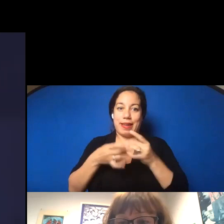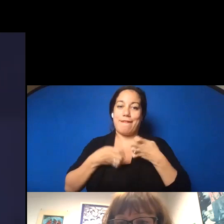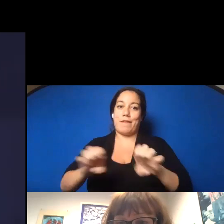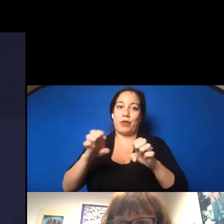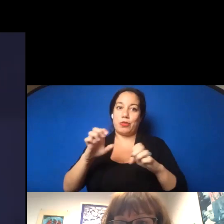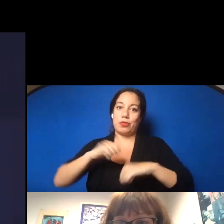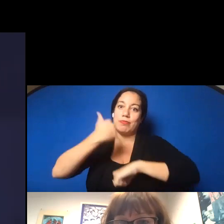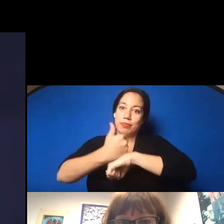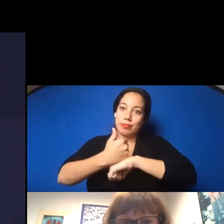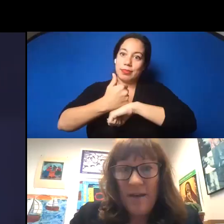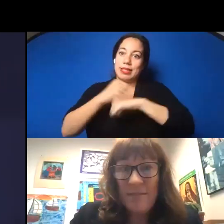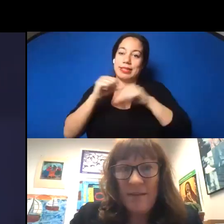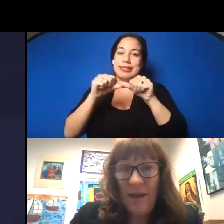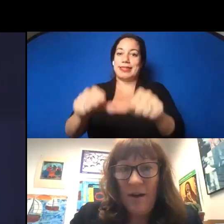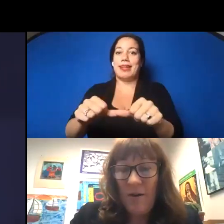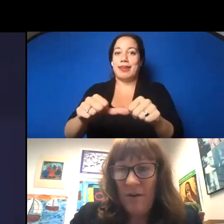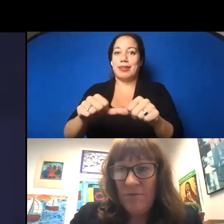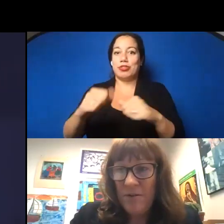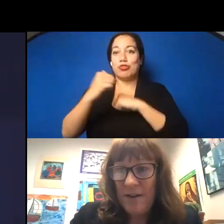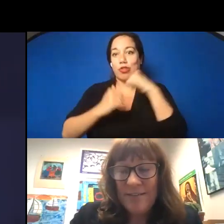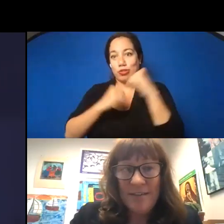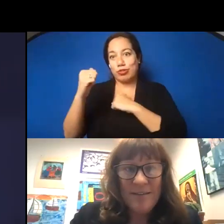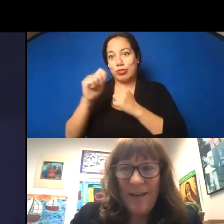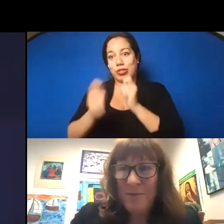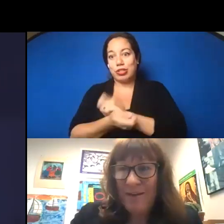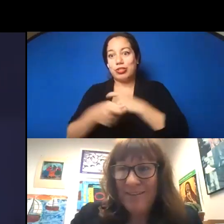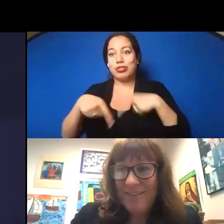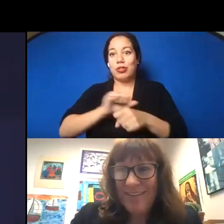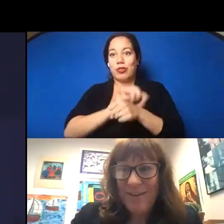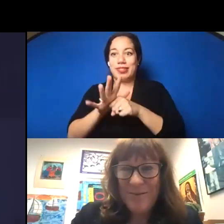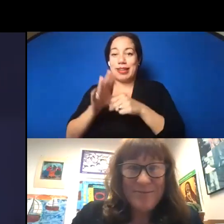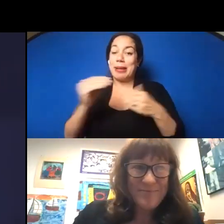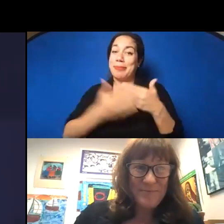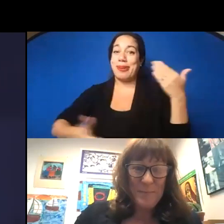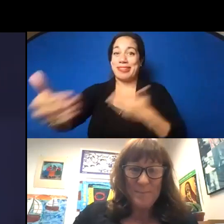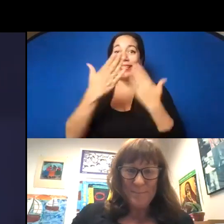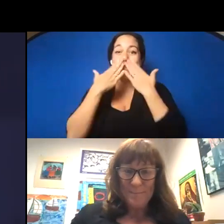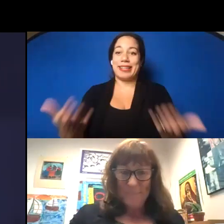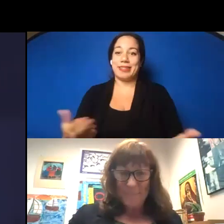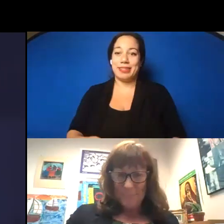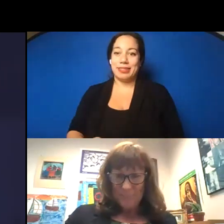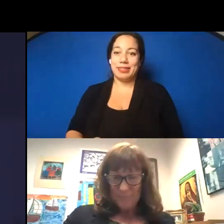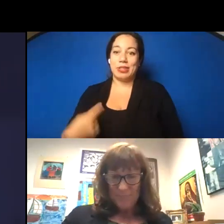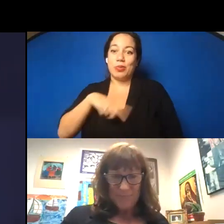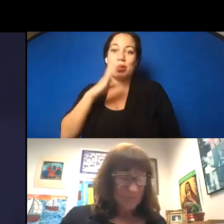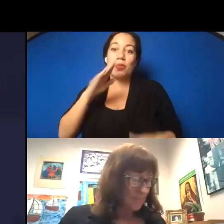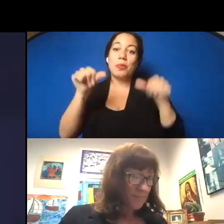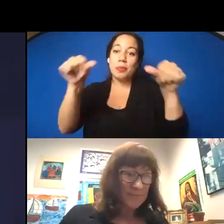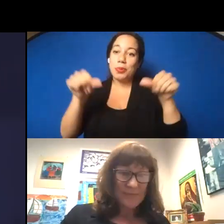sustain structural changes in the era of COVID-19 and beyond. Thank you. We'll also be posting